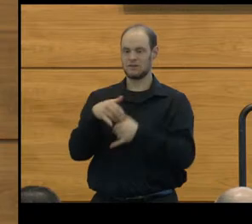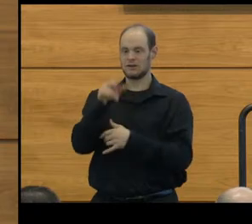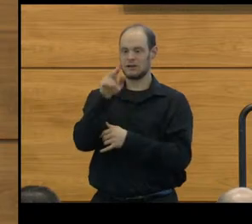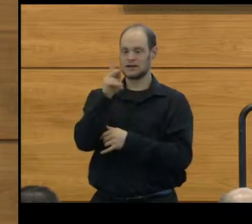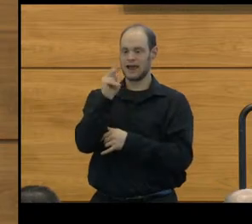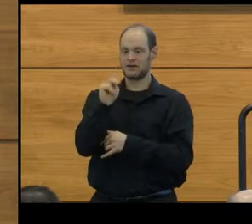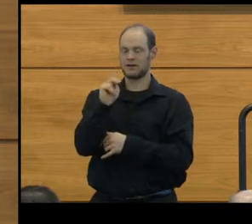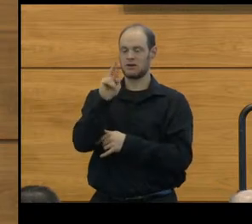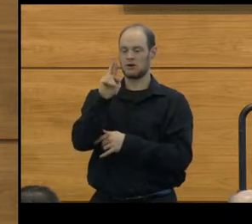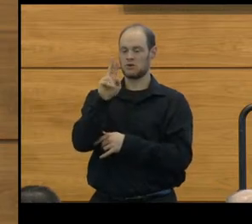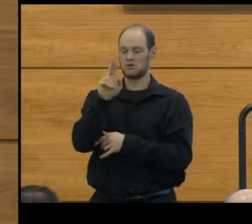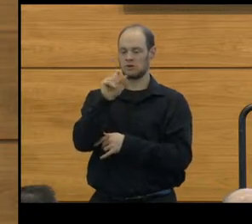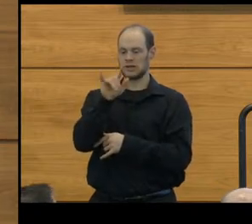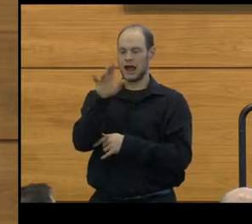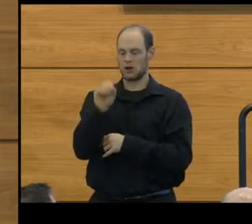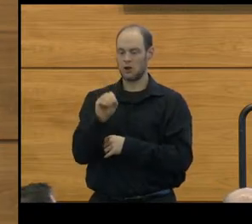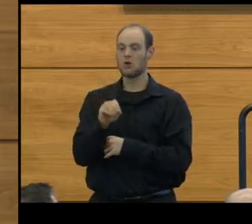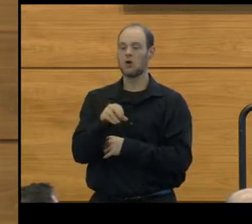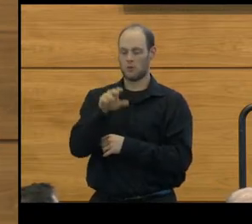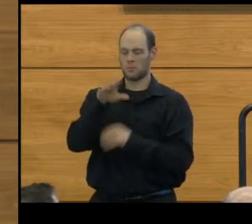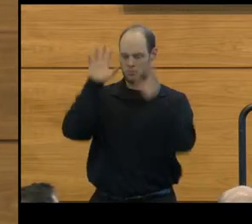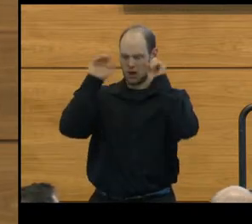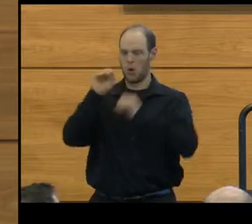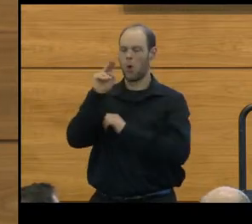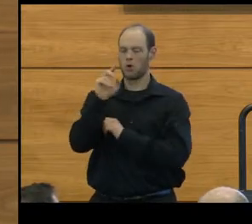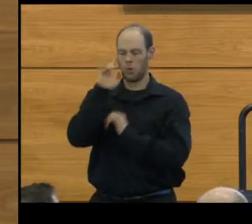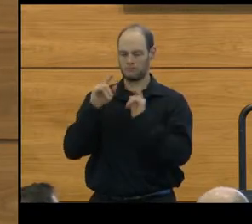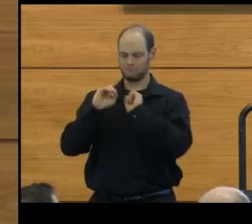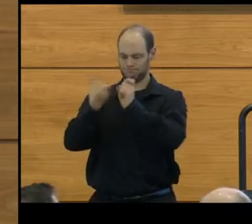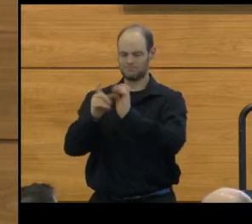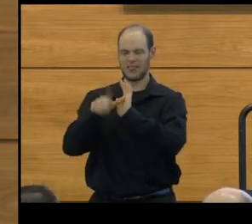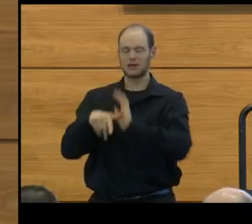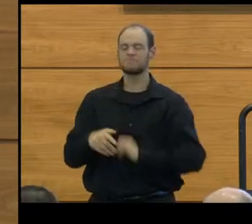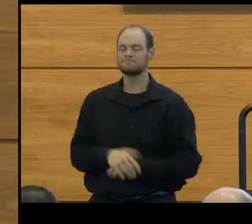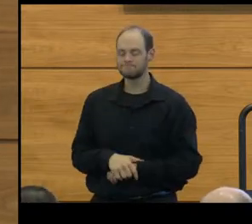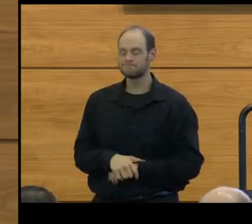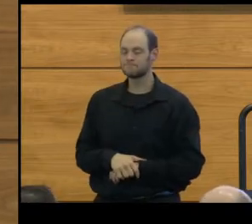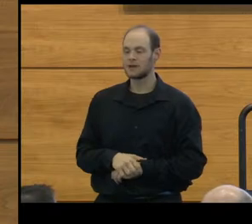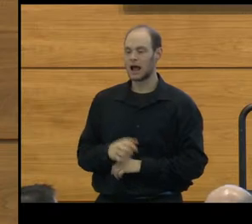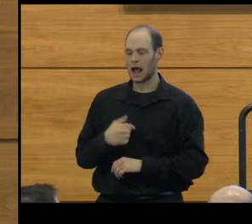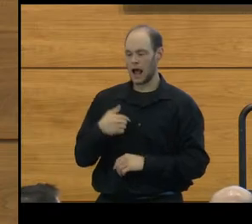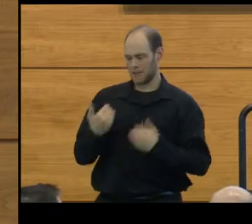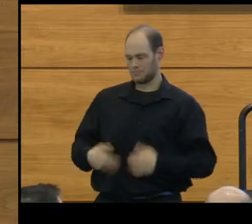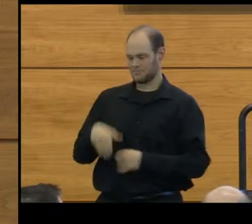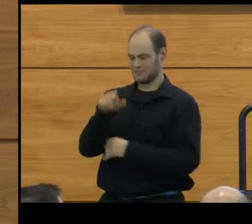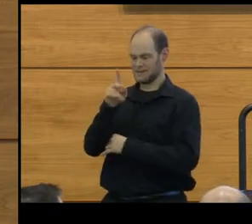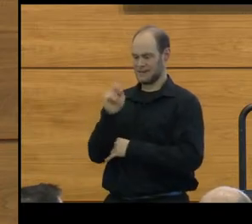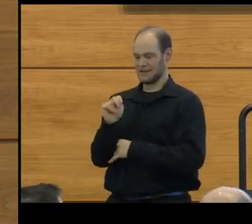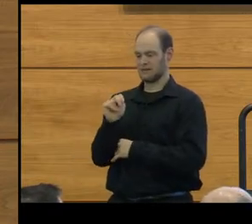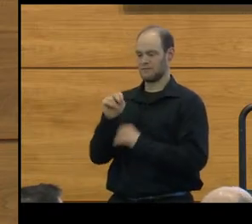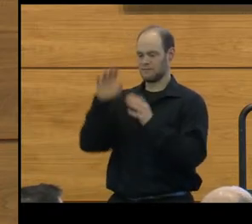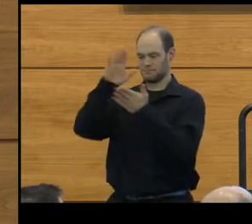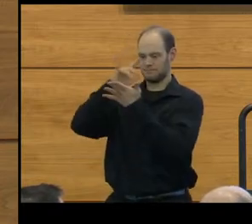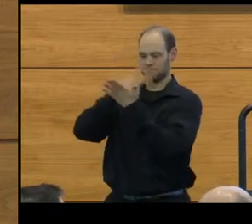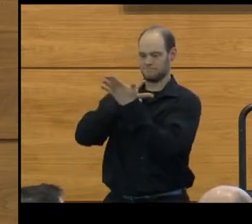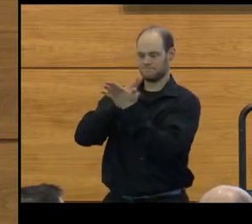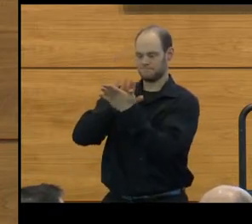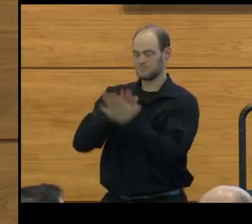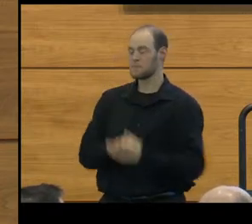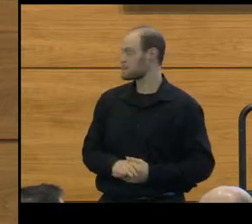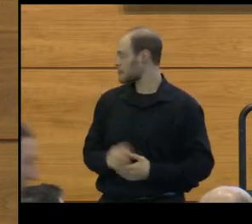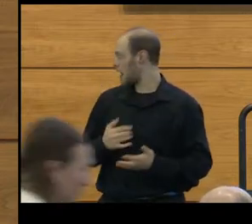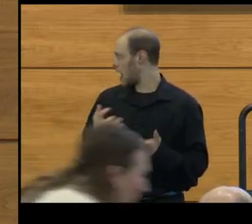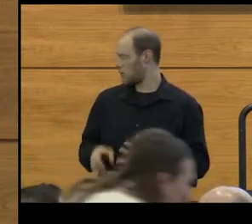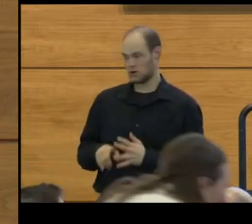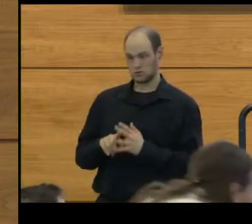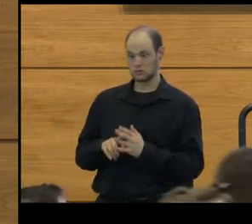Mrzatko, whom President Ono will introduce to you shortly. I'm Mike Solomon, the Dean of the Graduate School. I would like to begin